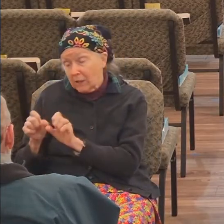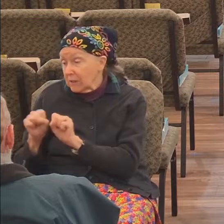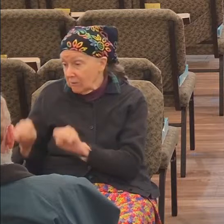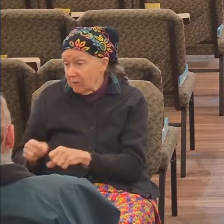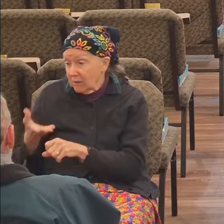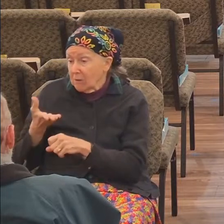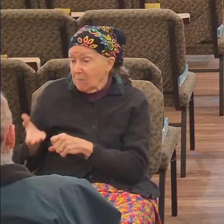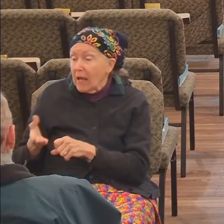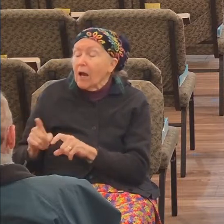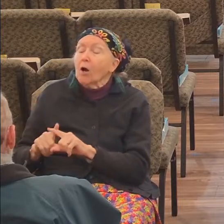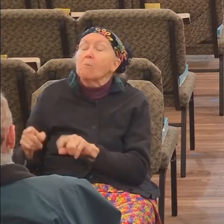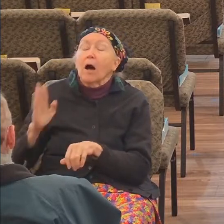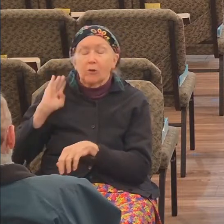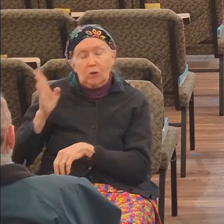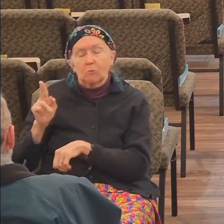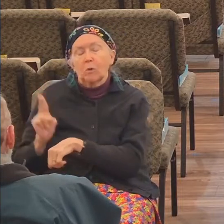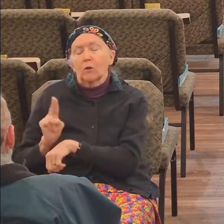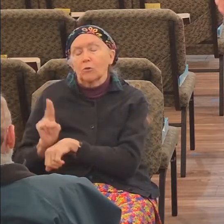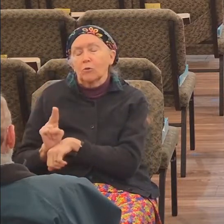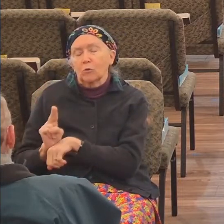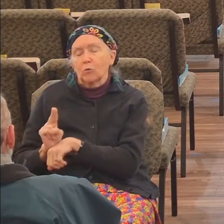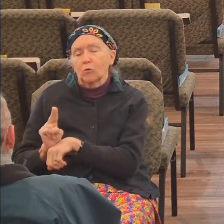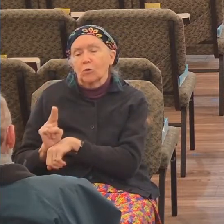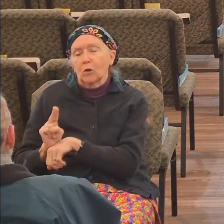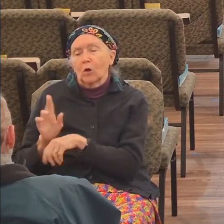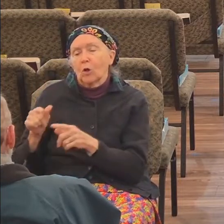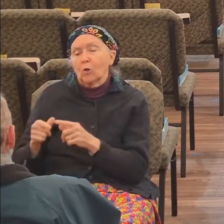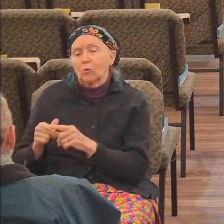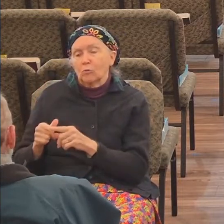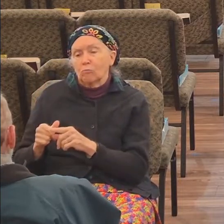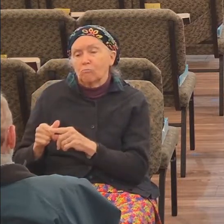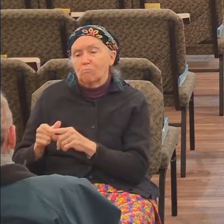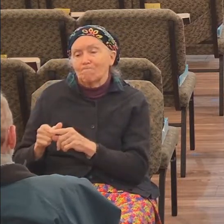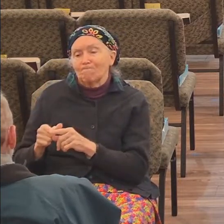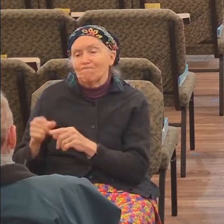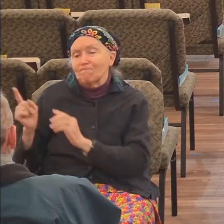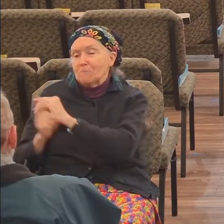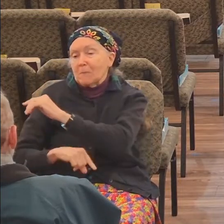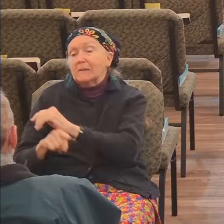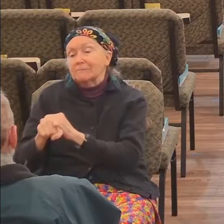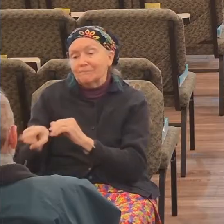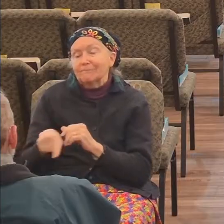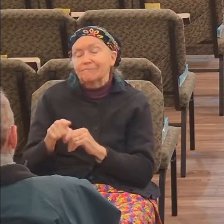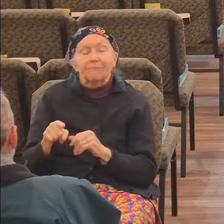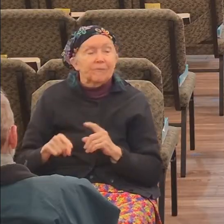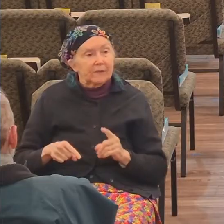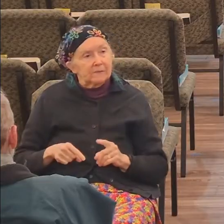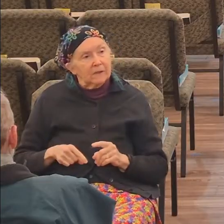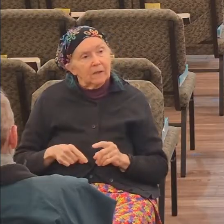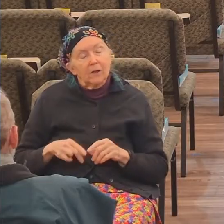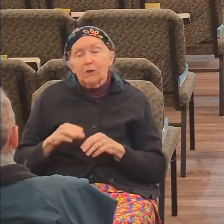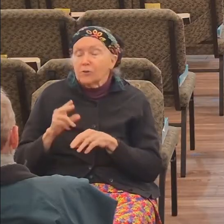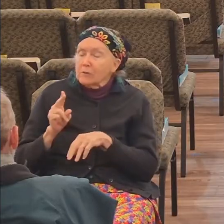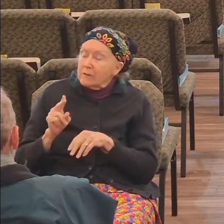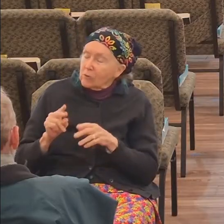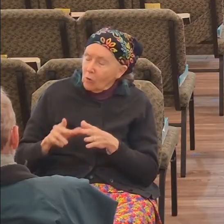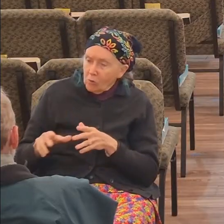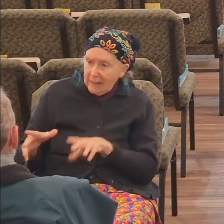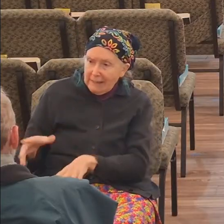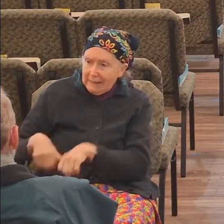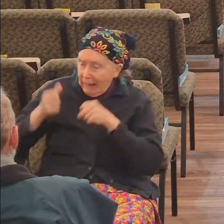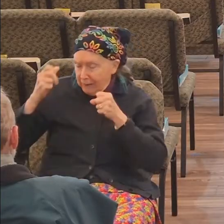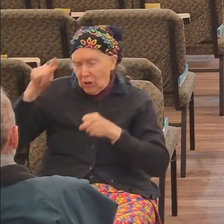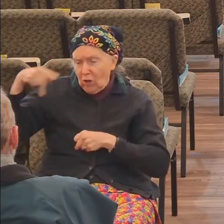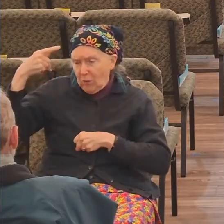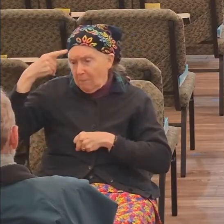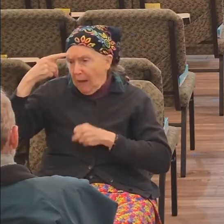here. But what that did was it brought to the community organizations, the community politicians, the leaders, brought